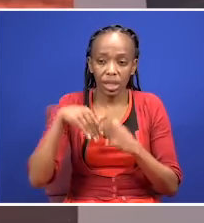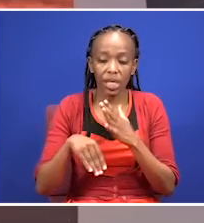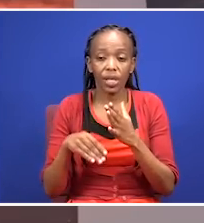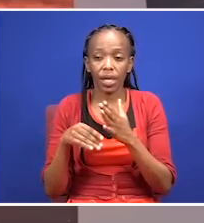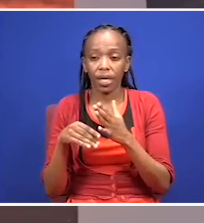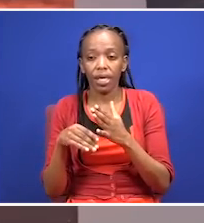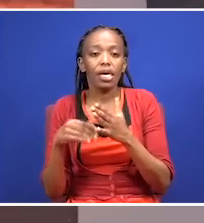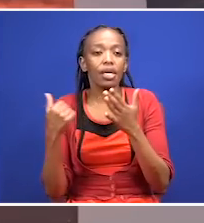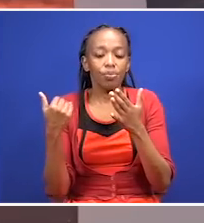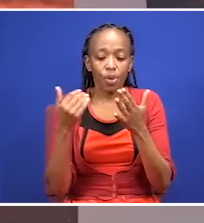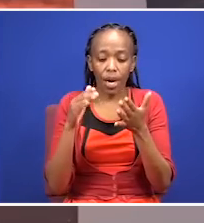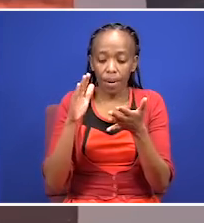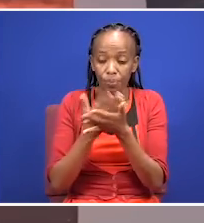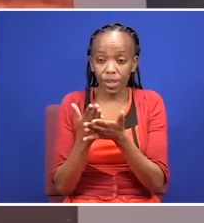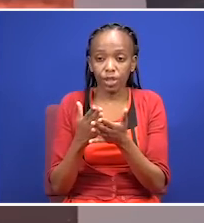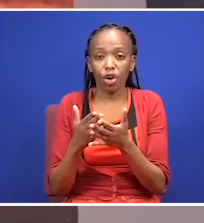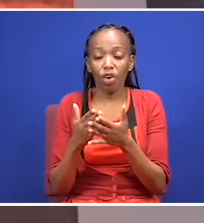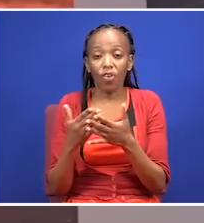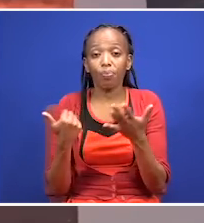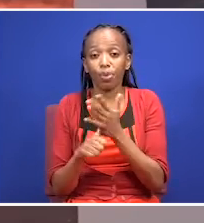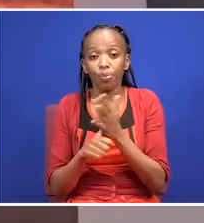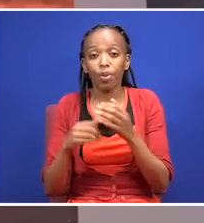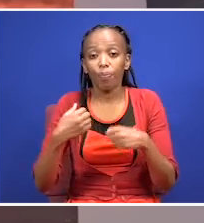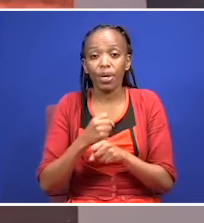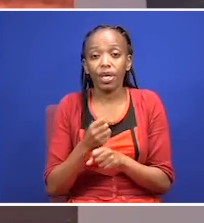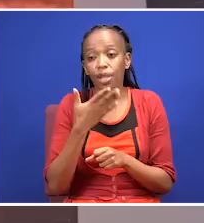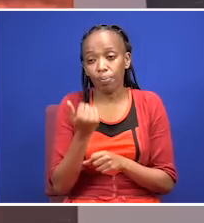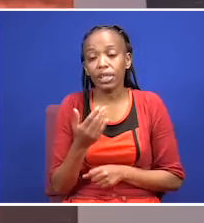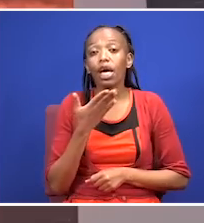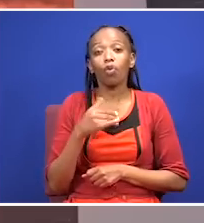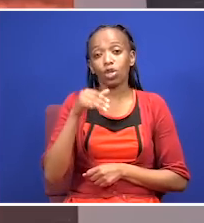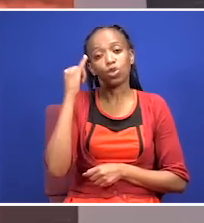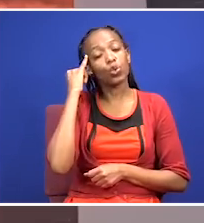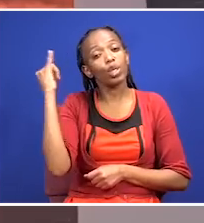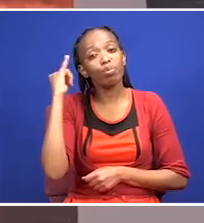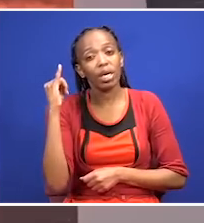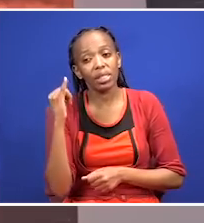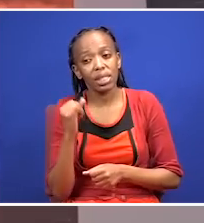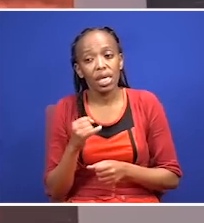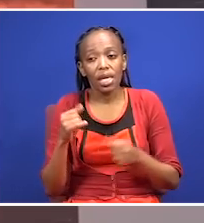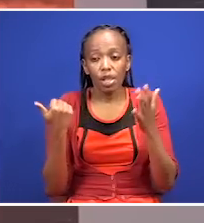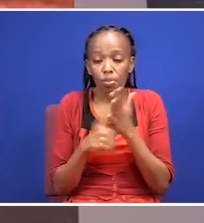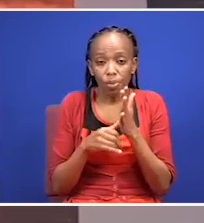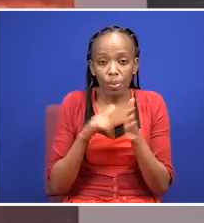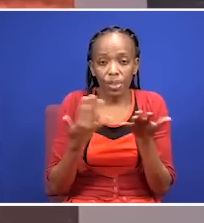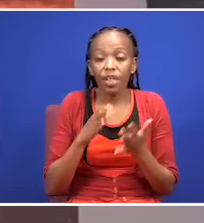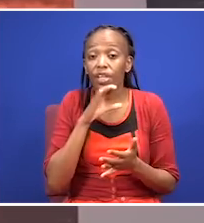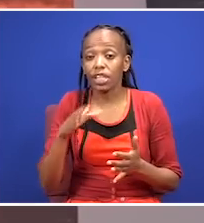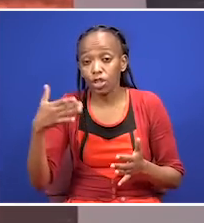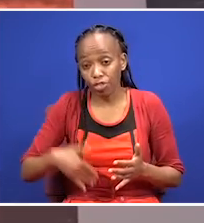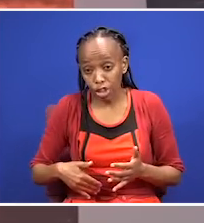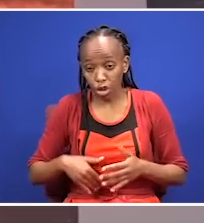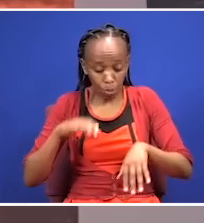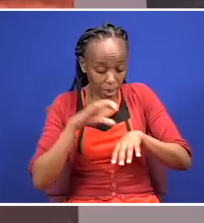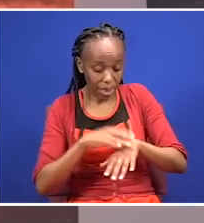midst of a mess making the very best of it i'd like you to imagine with me the mass that the sons of jacob